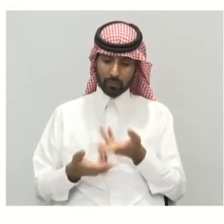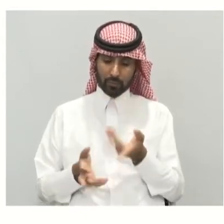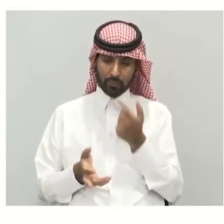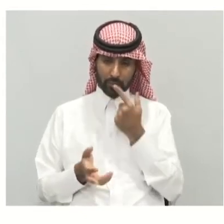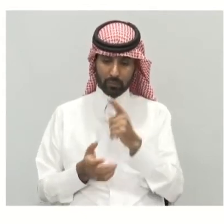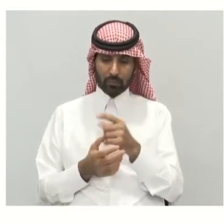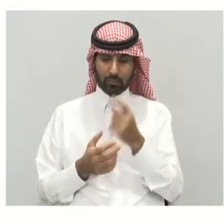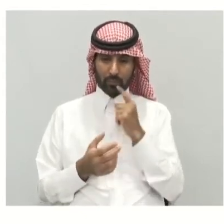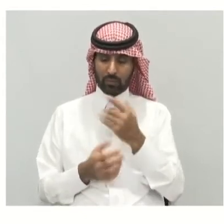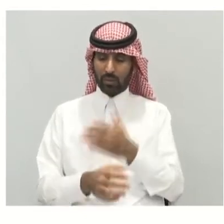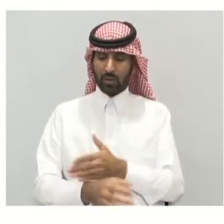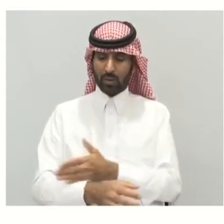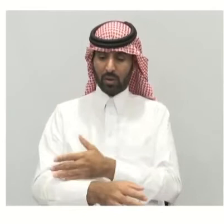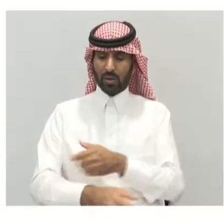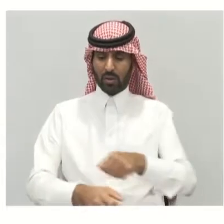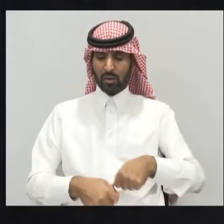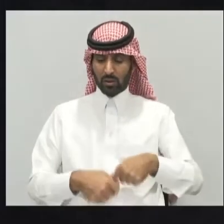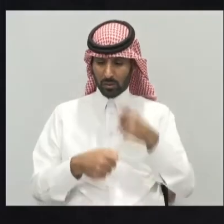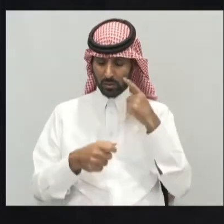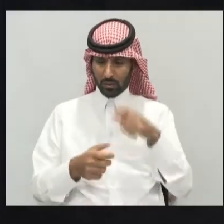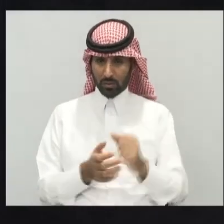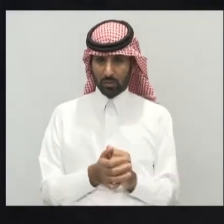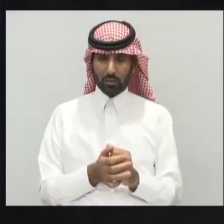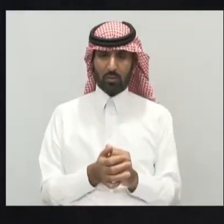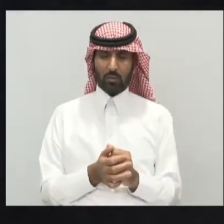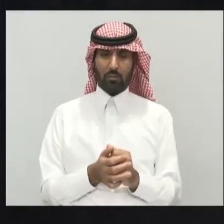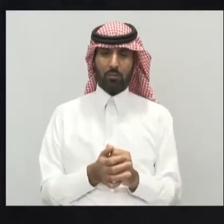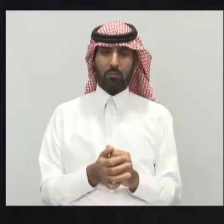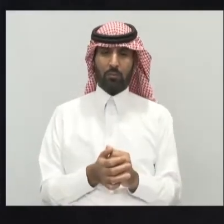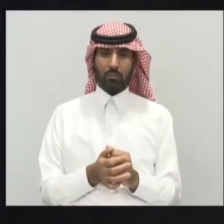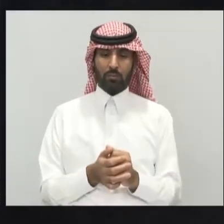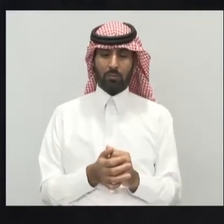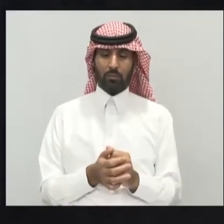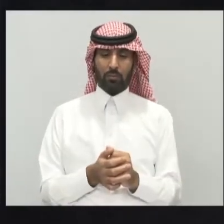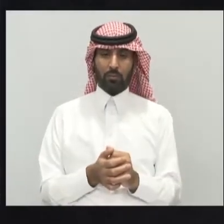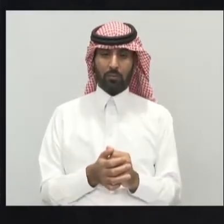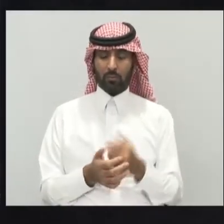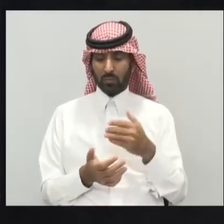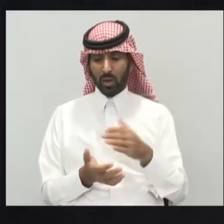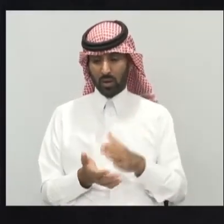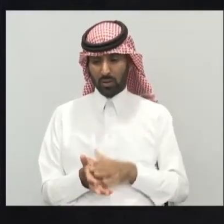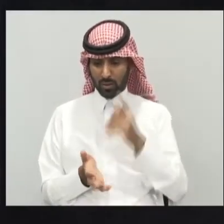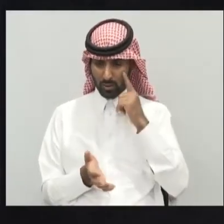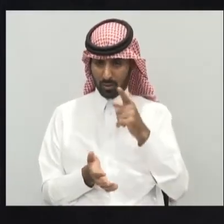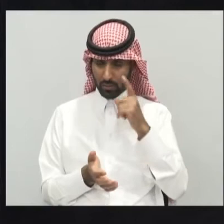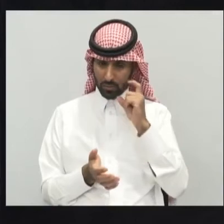get injured during this extreme sport. It's very dangerous. You have to be